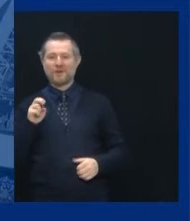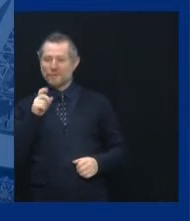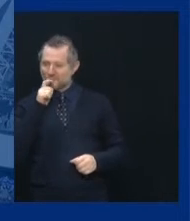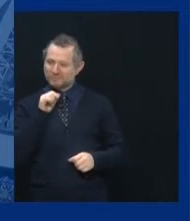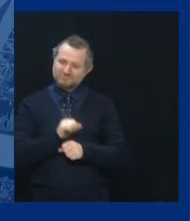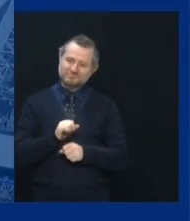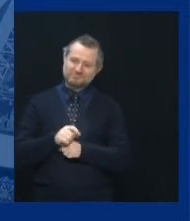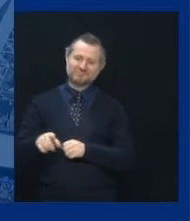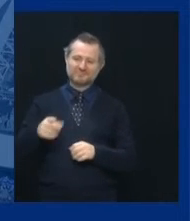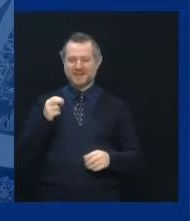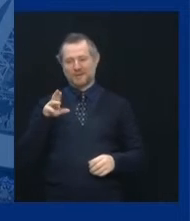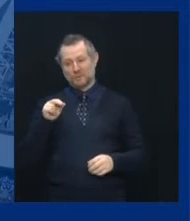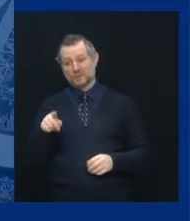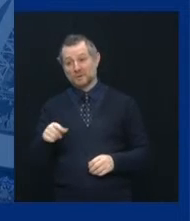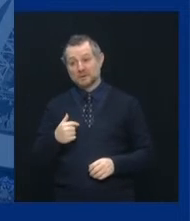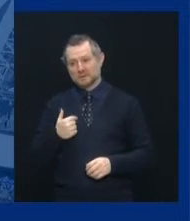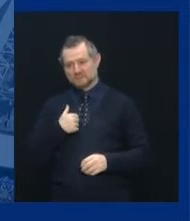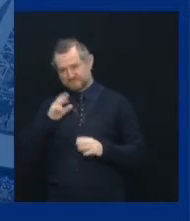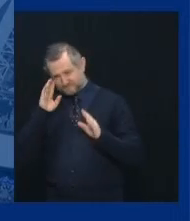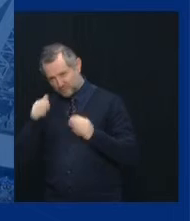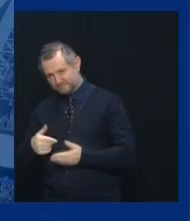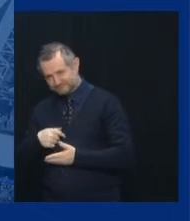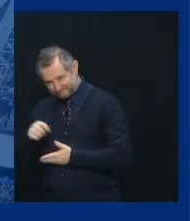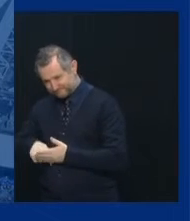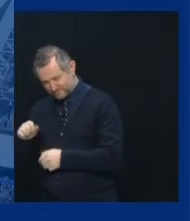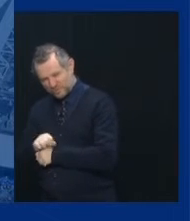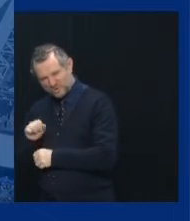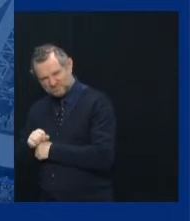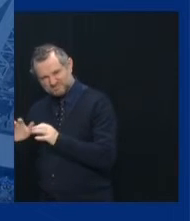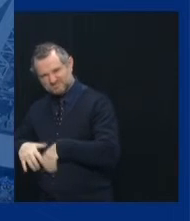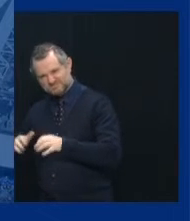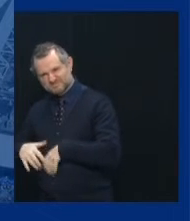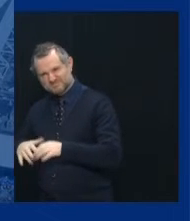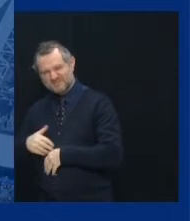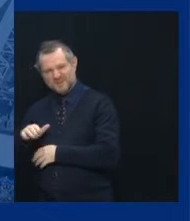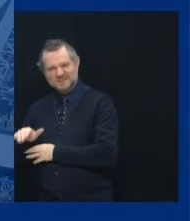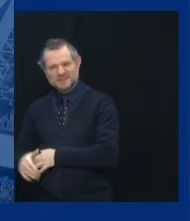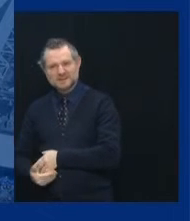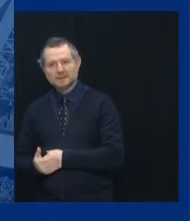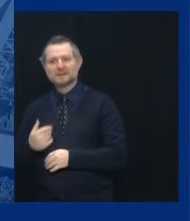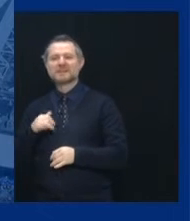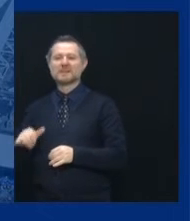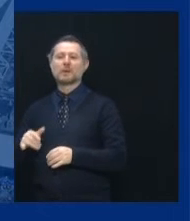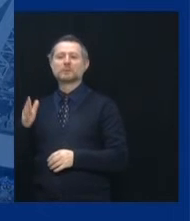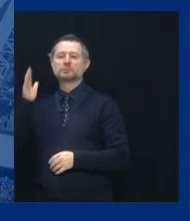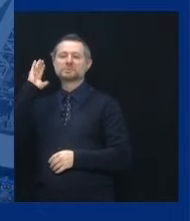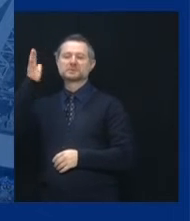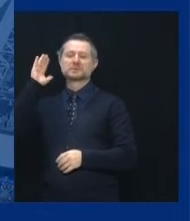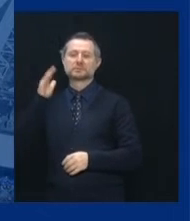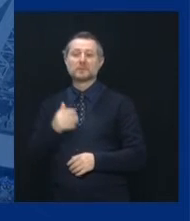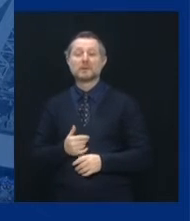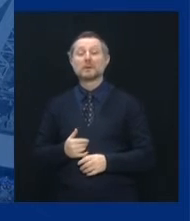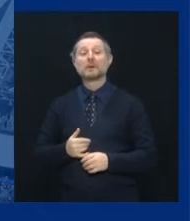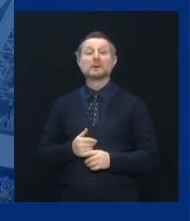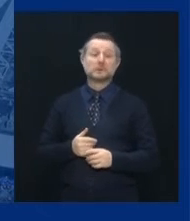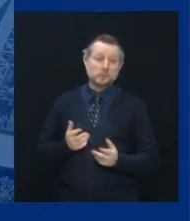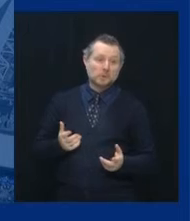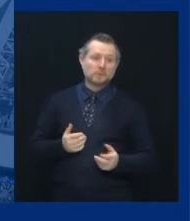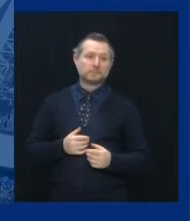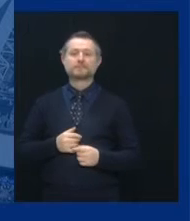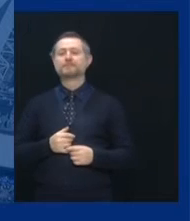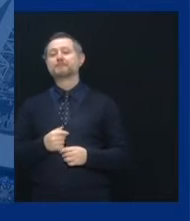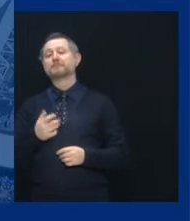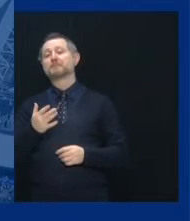I will be doing that. So I'll be here working on the state of the state, which will be a labor of